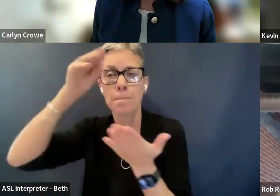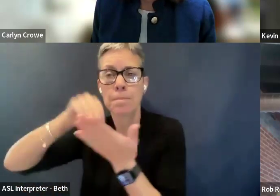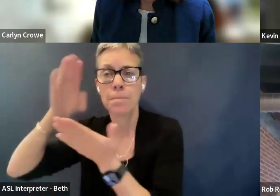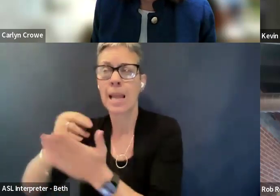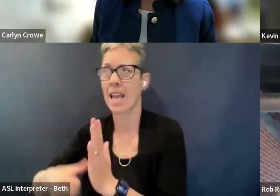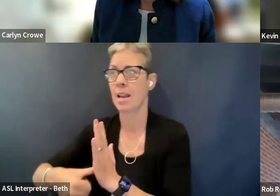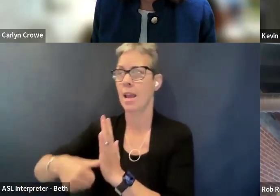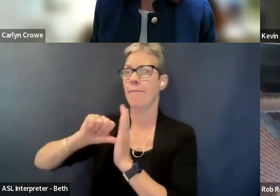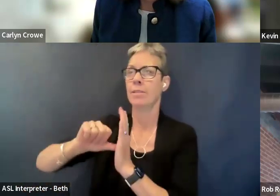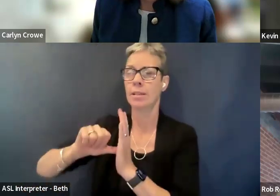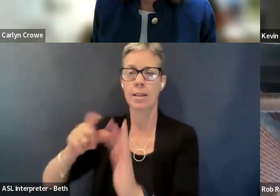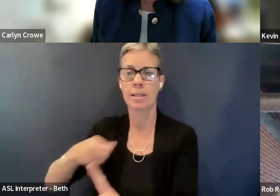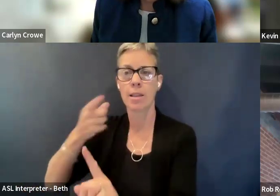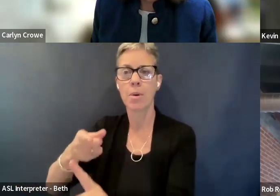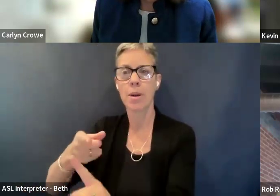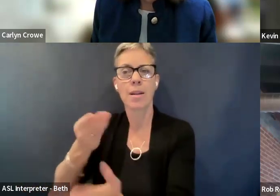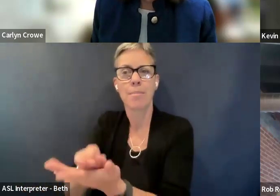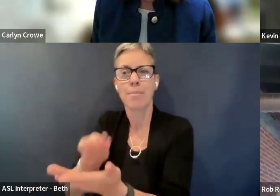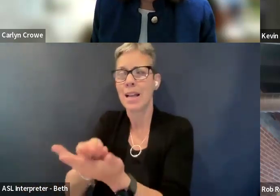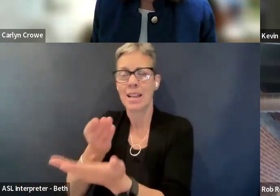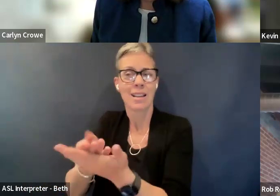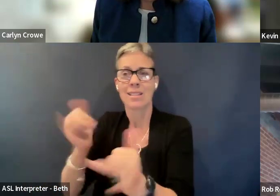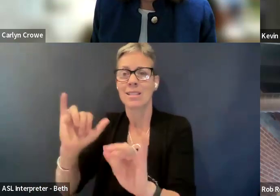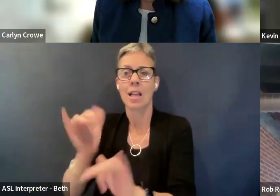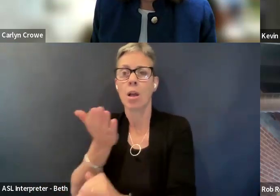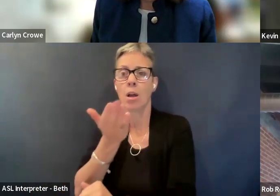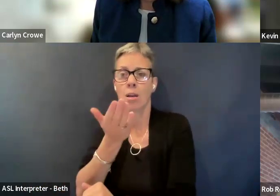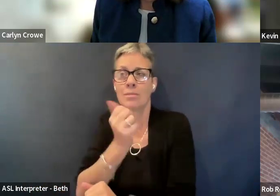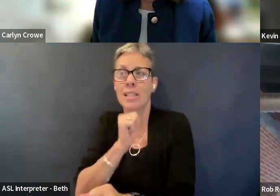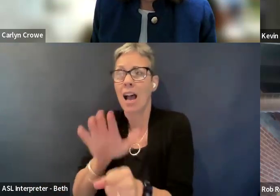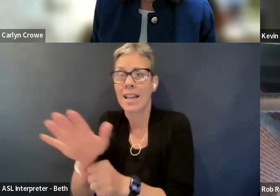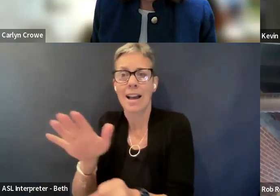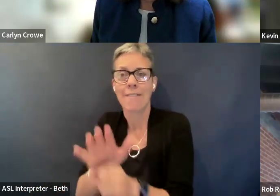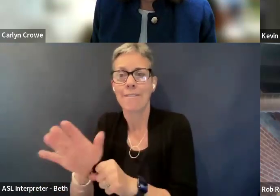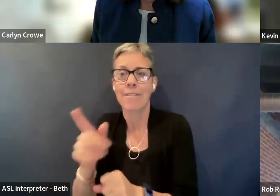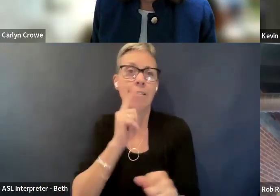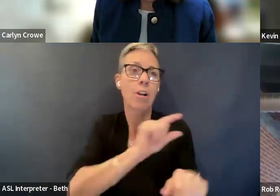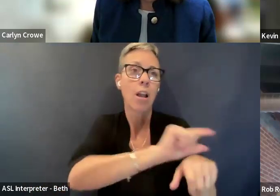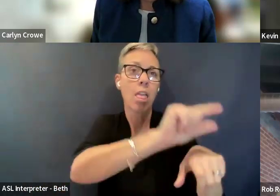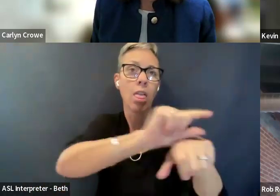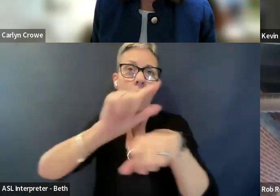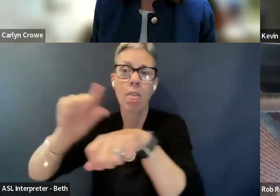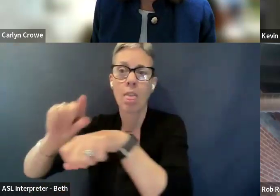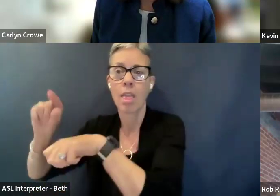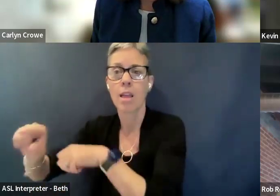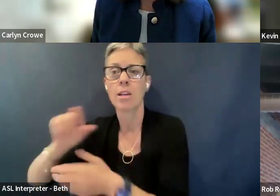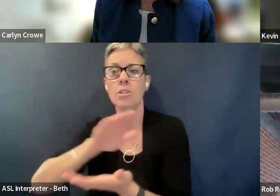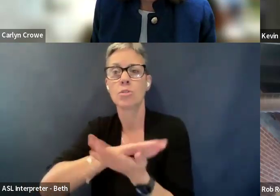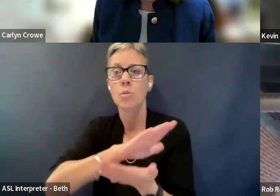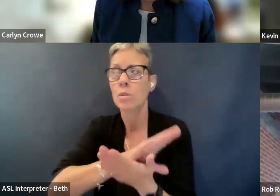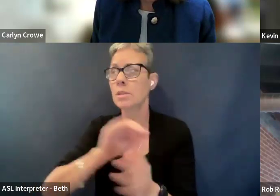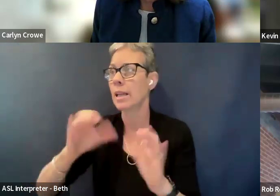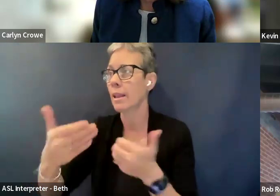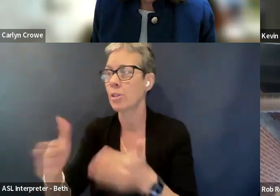point that funding is still not there where it needs to be in schools and classrooms, and especially for